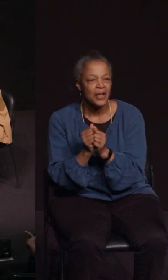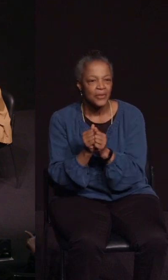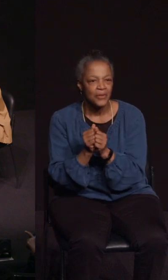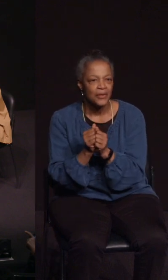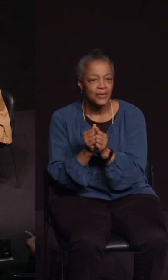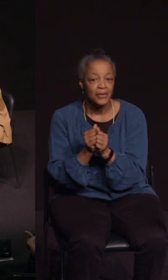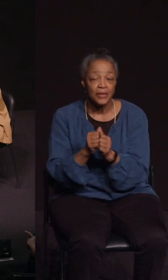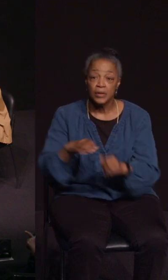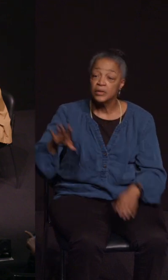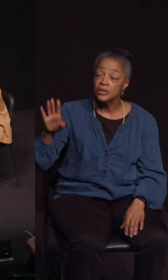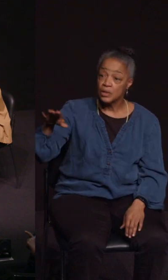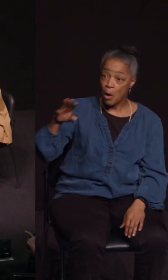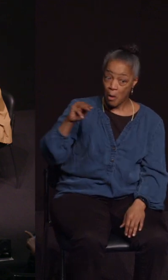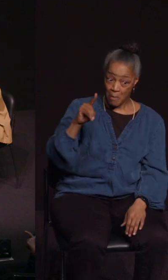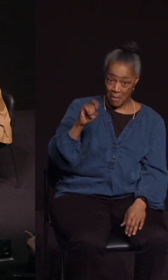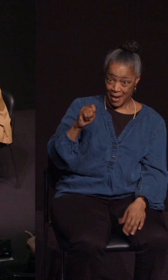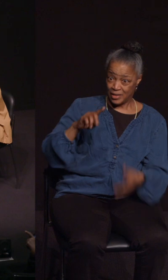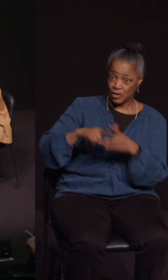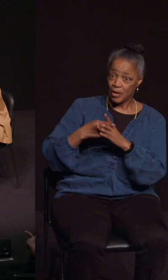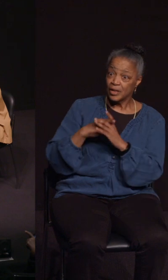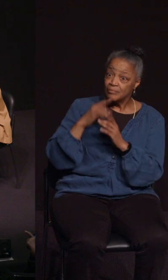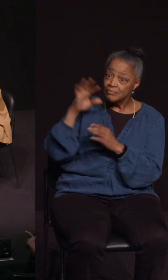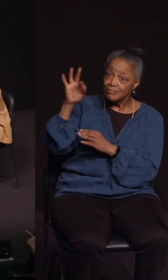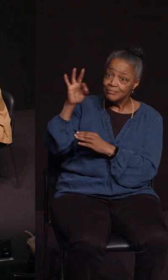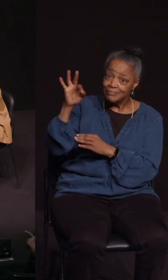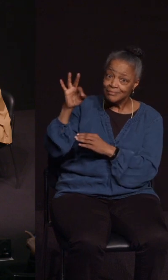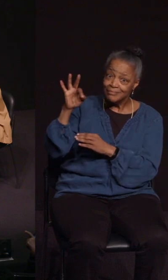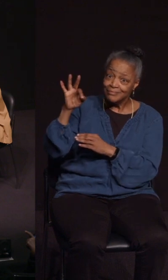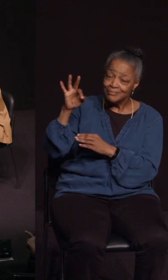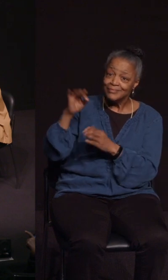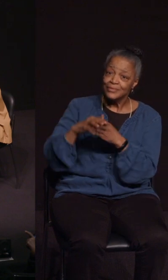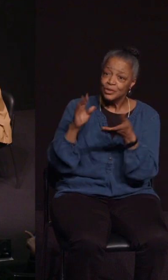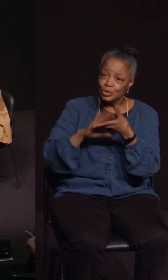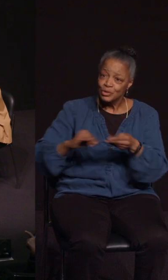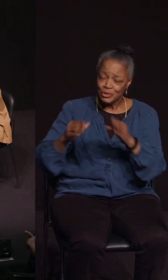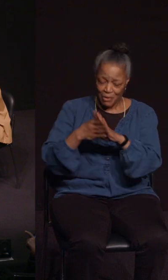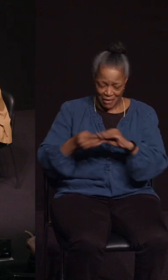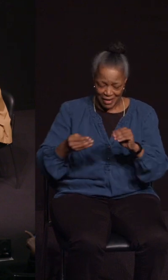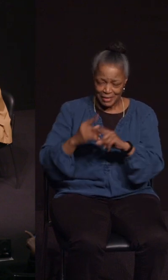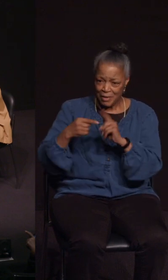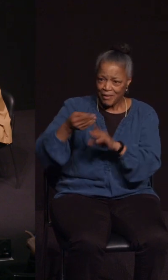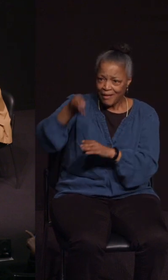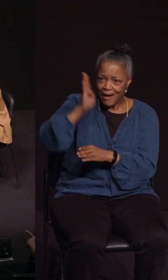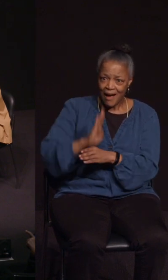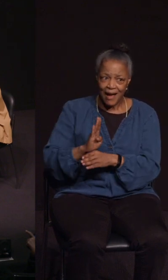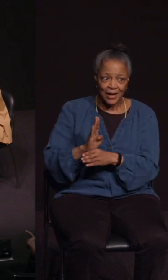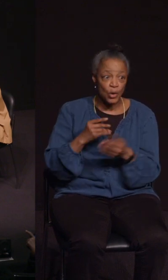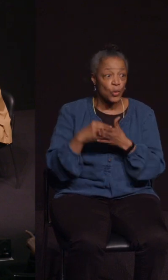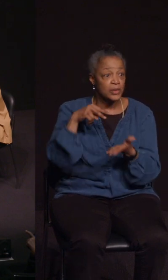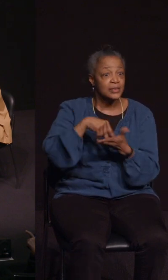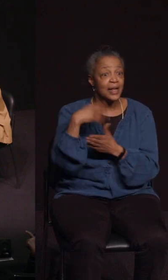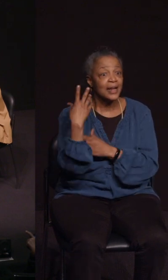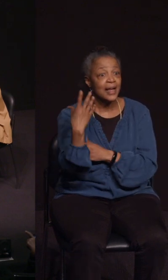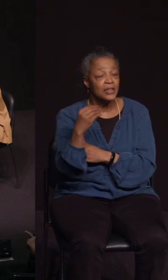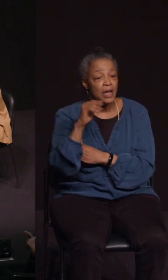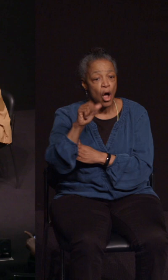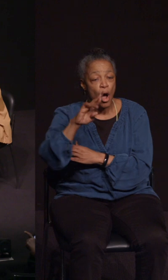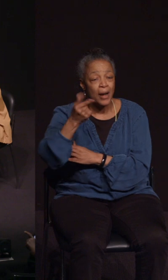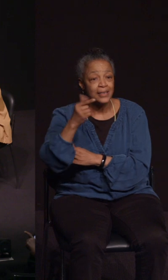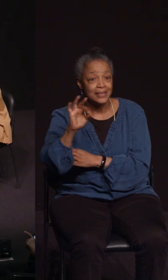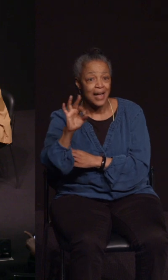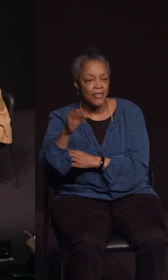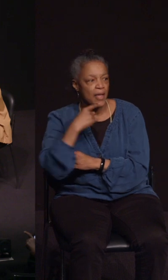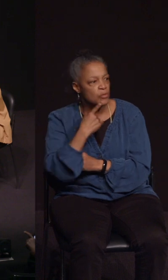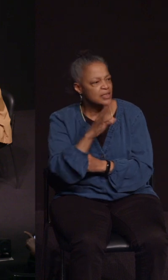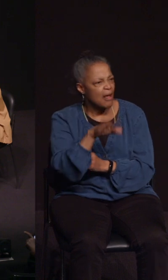speak the gospel to his friends. That was actually the stories that they told us, you know, when we were standing out there August 9th. They was like, he